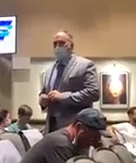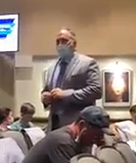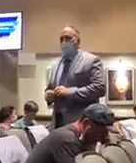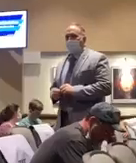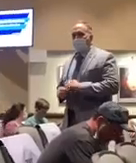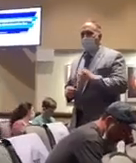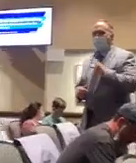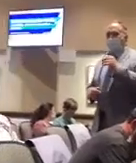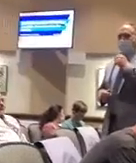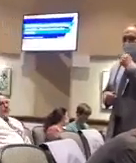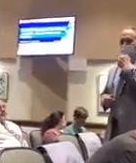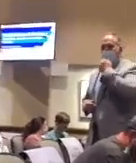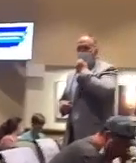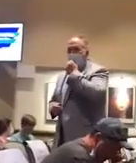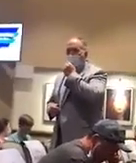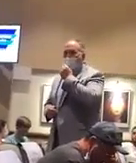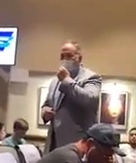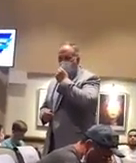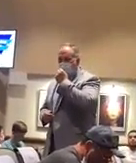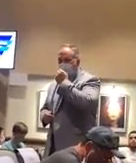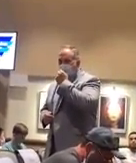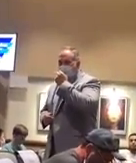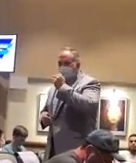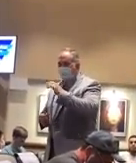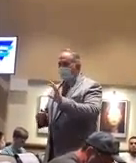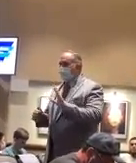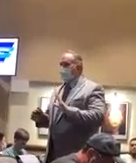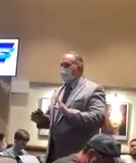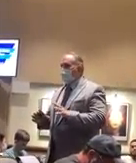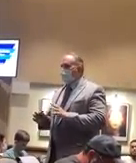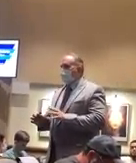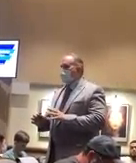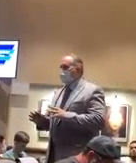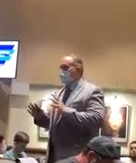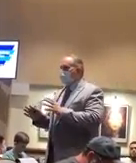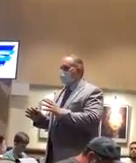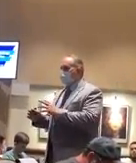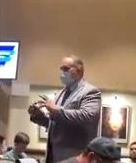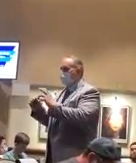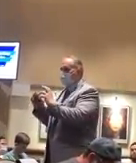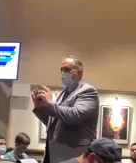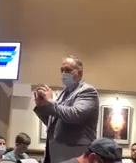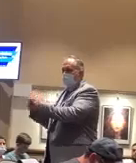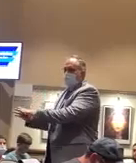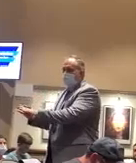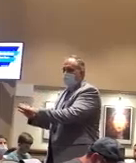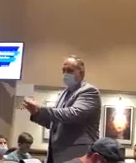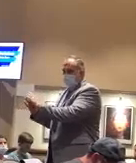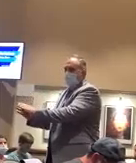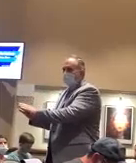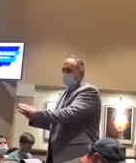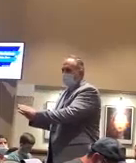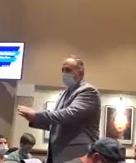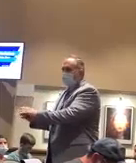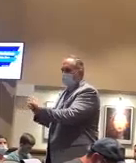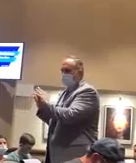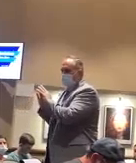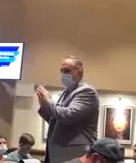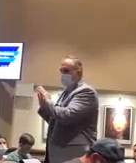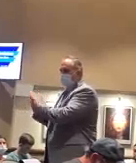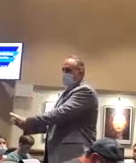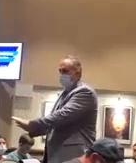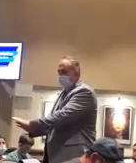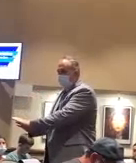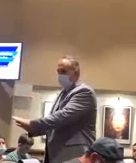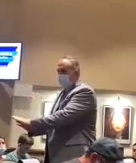try and answer. I'm happy to address that. So the governor's order did impact local county governments